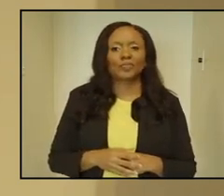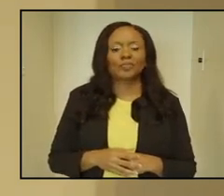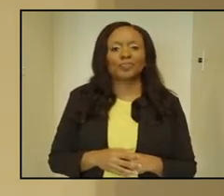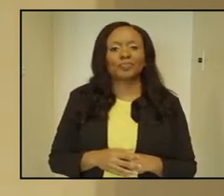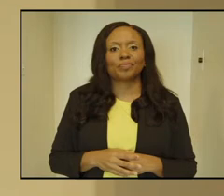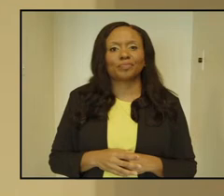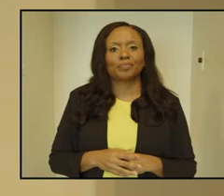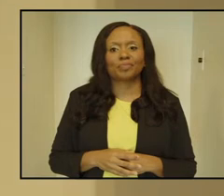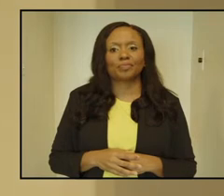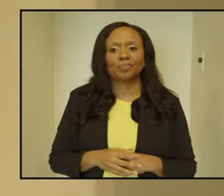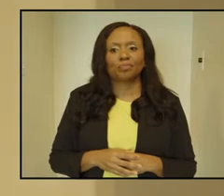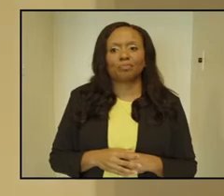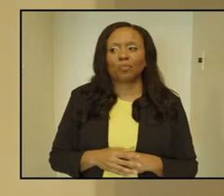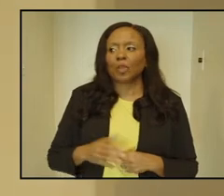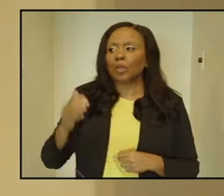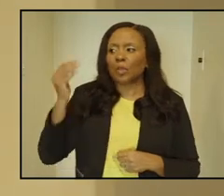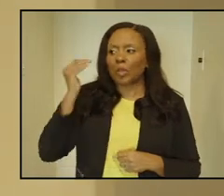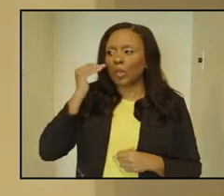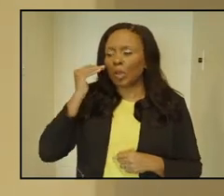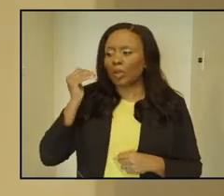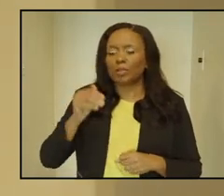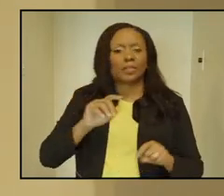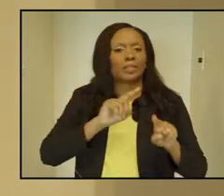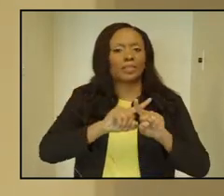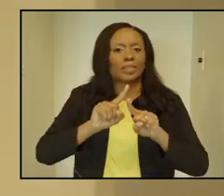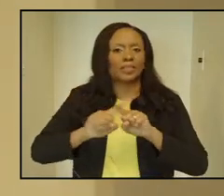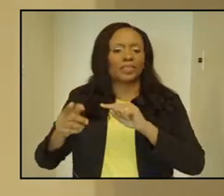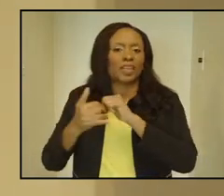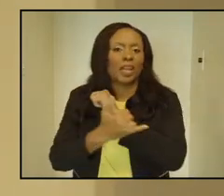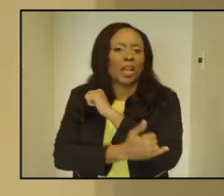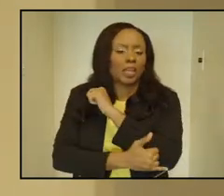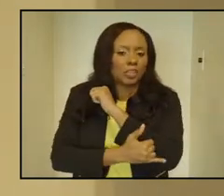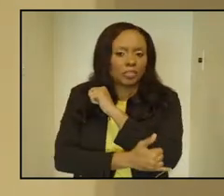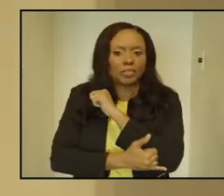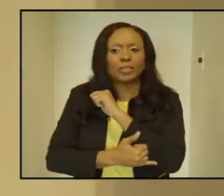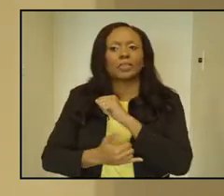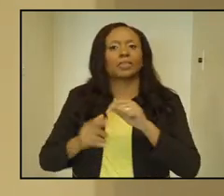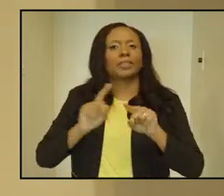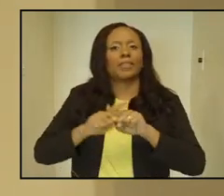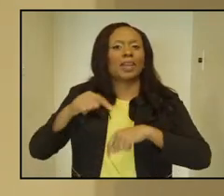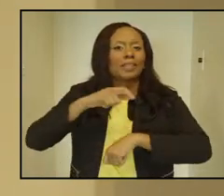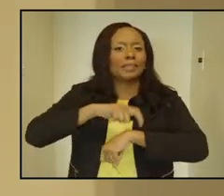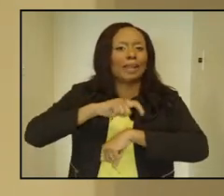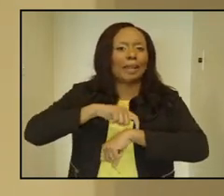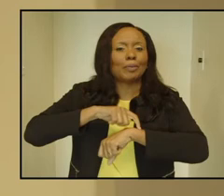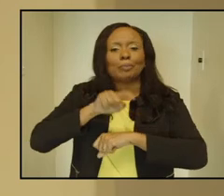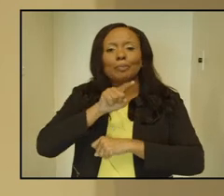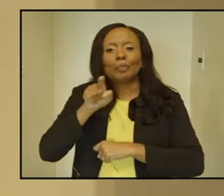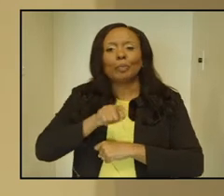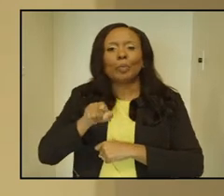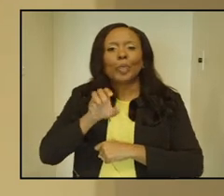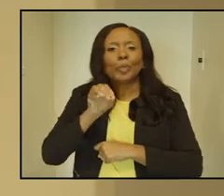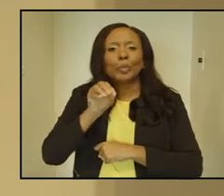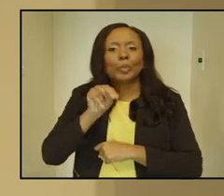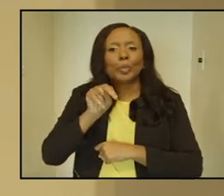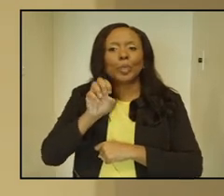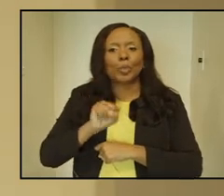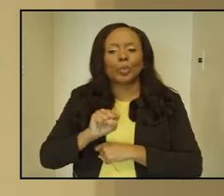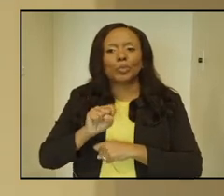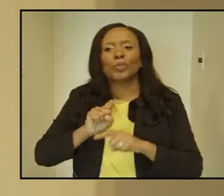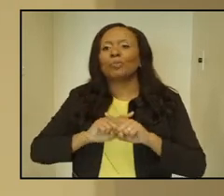physical distance between our countries was a non-factor, as they were both conquered by